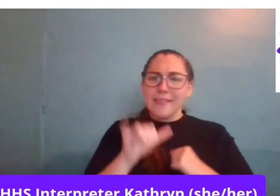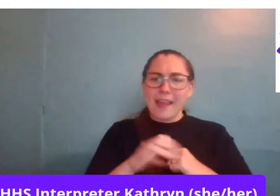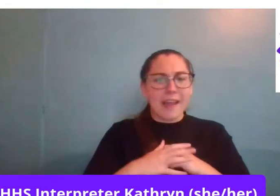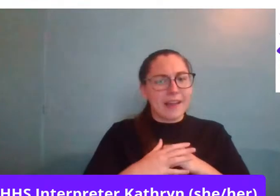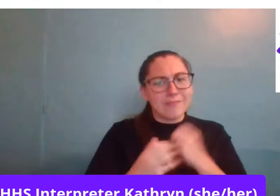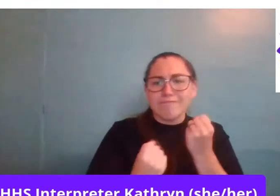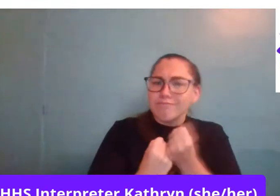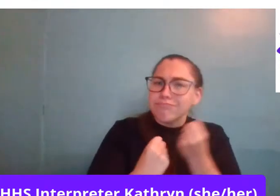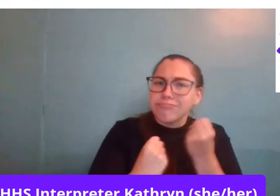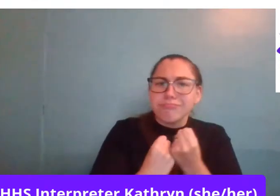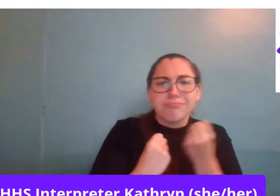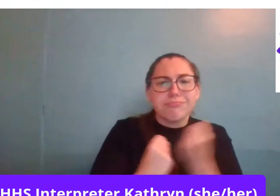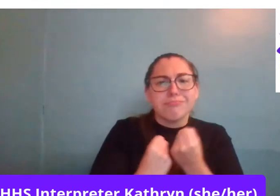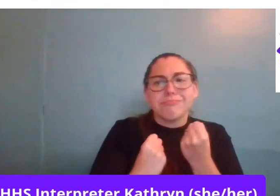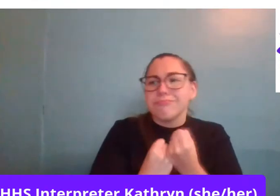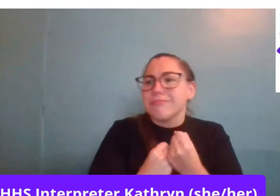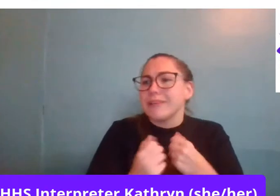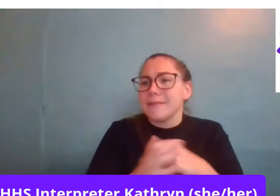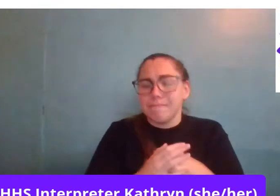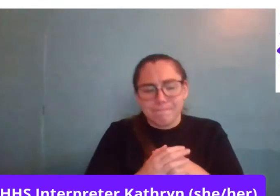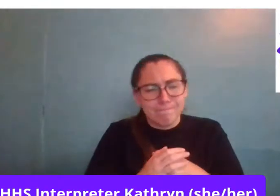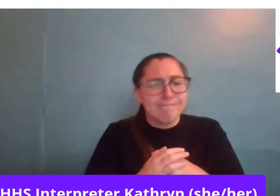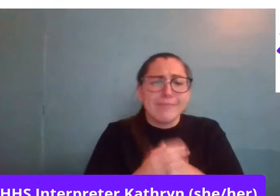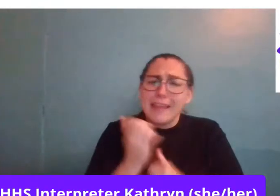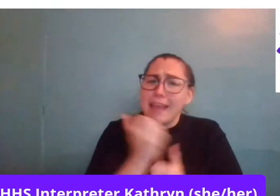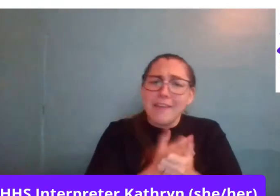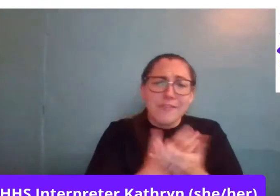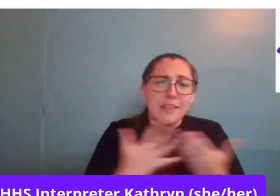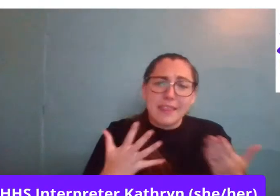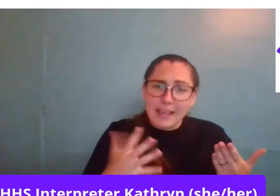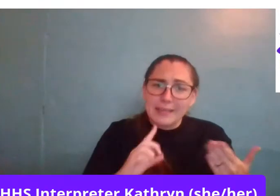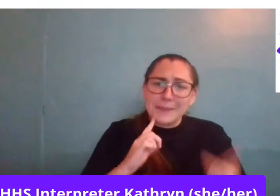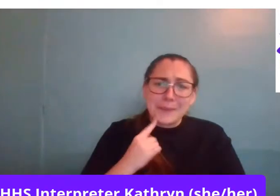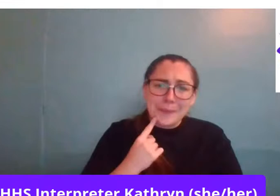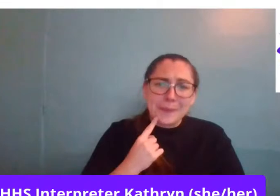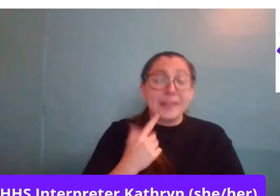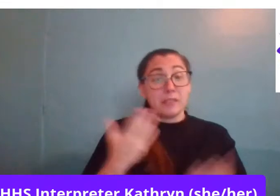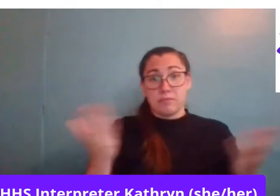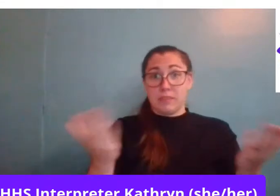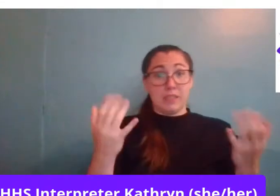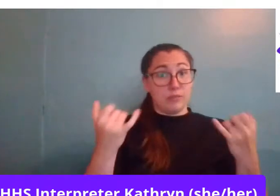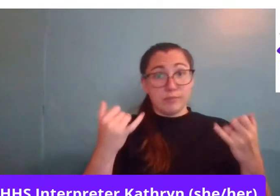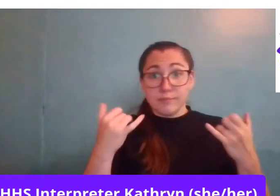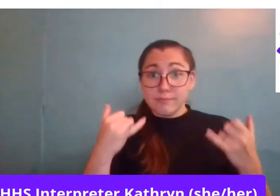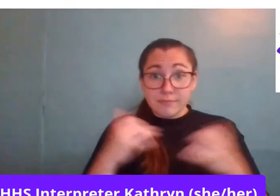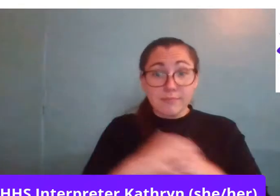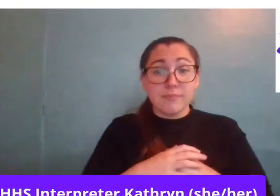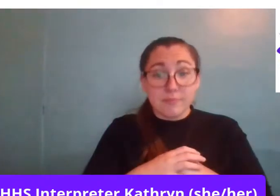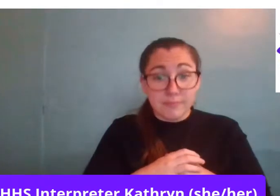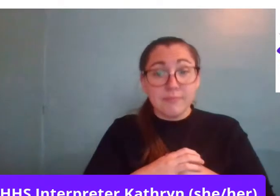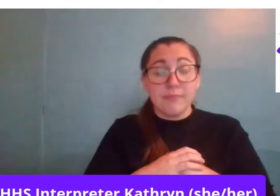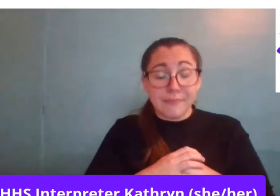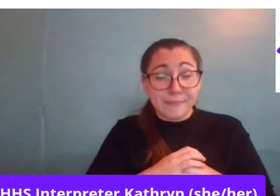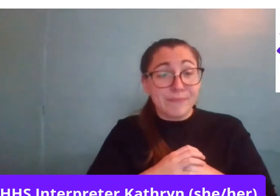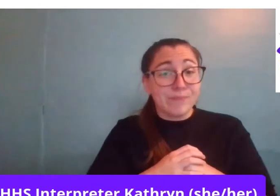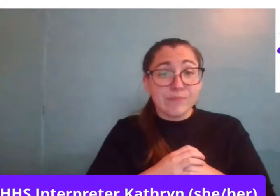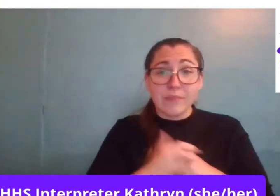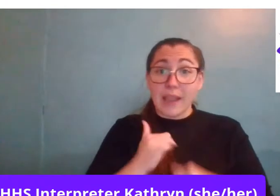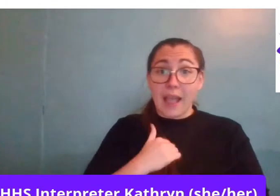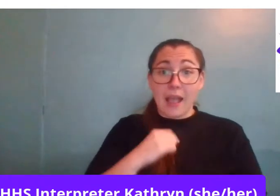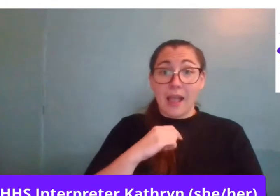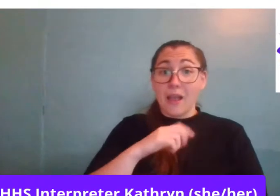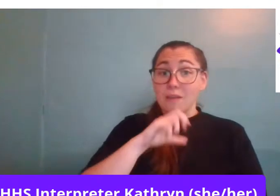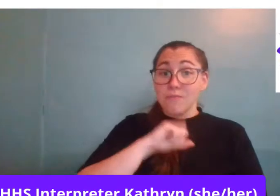your support and everything. And again, here we are today. I'm 30